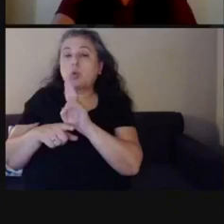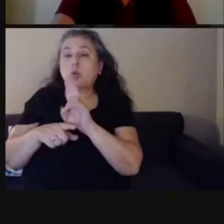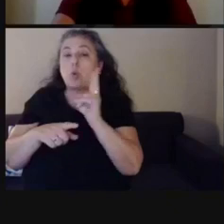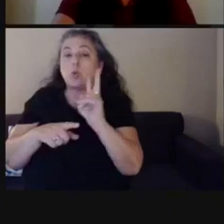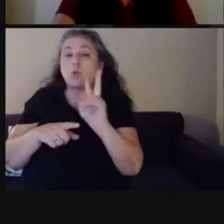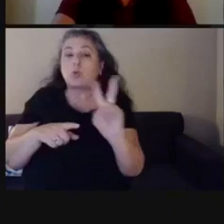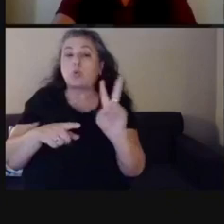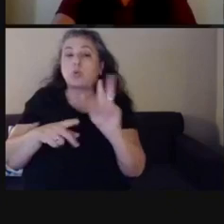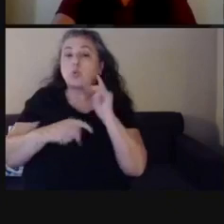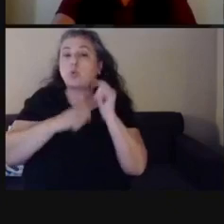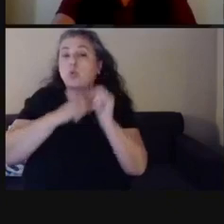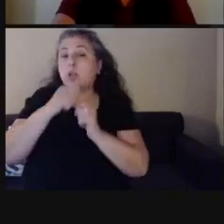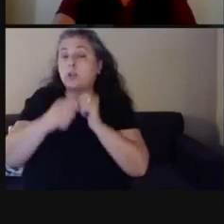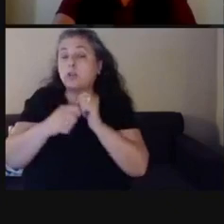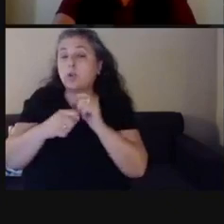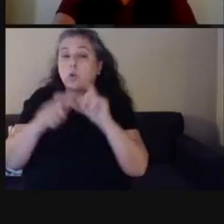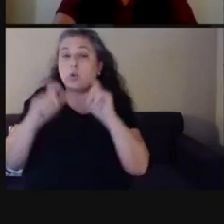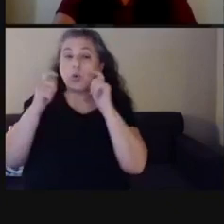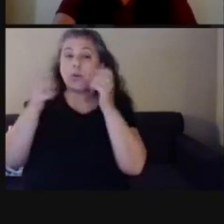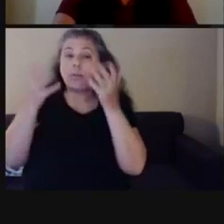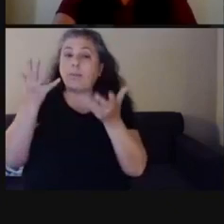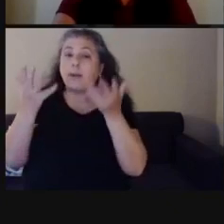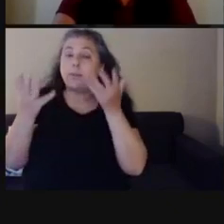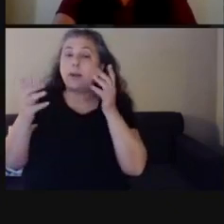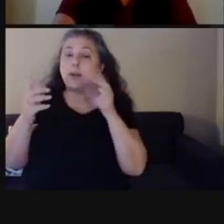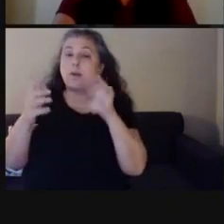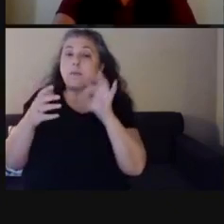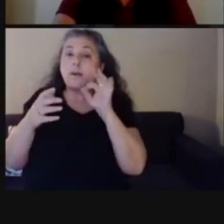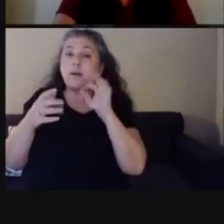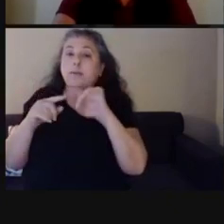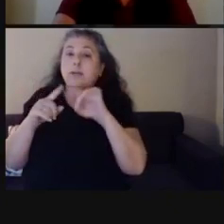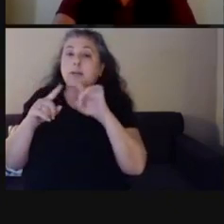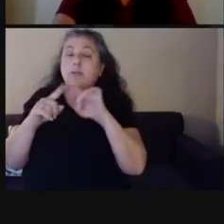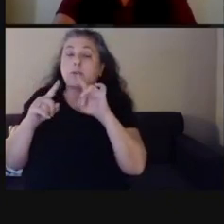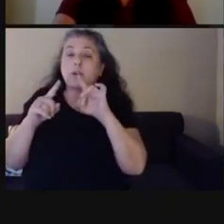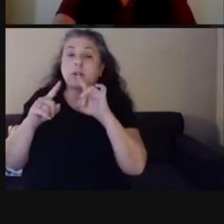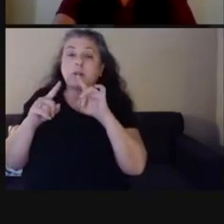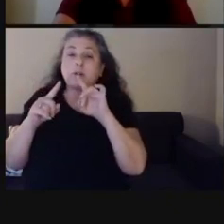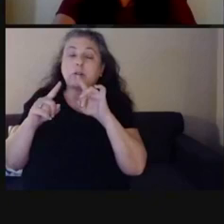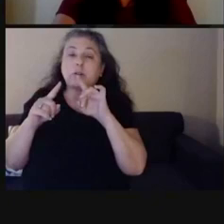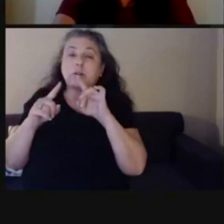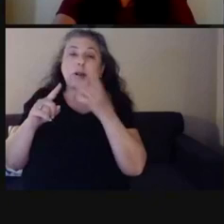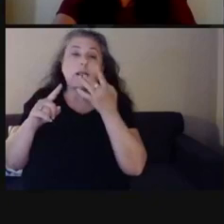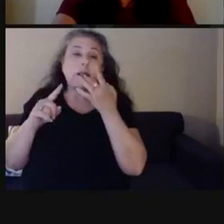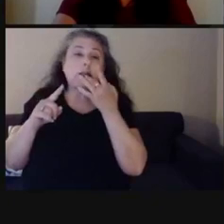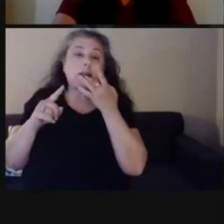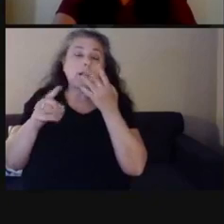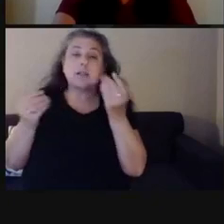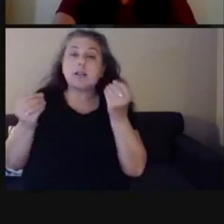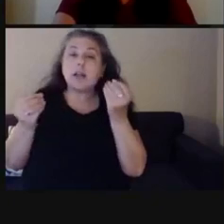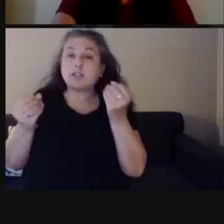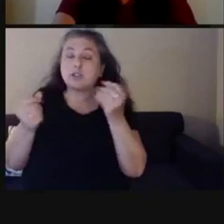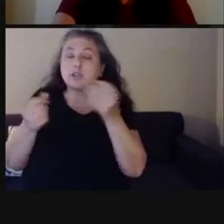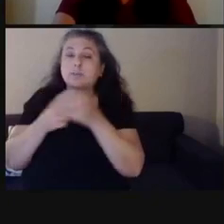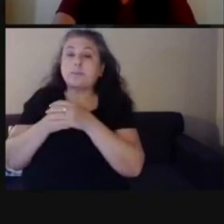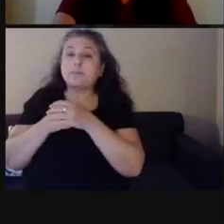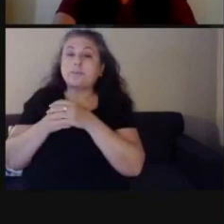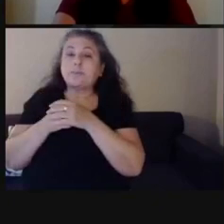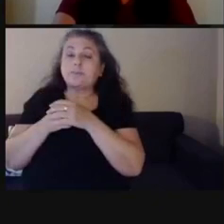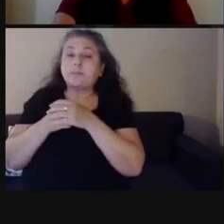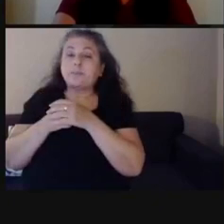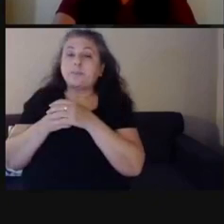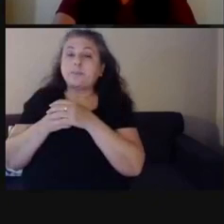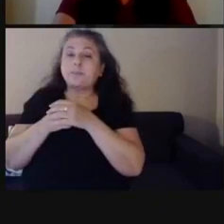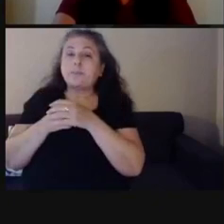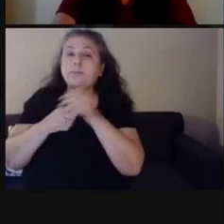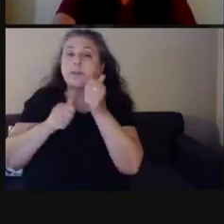traditional corns that you might be able to find, they have a much different taste and texture. And